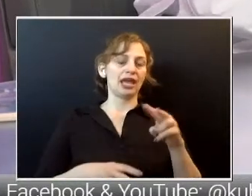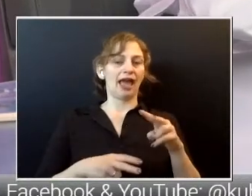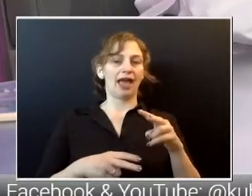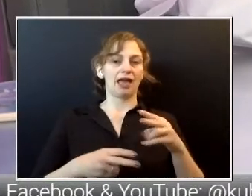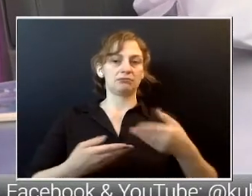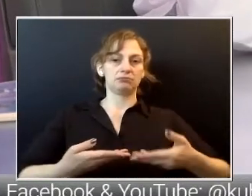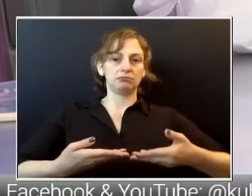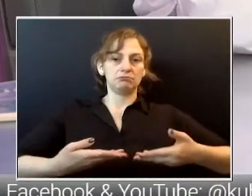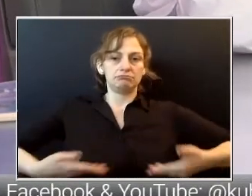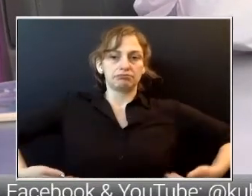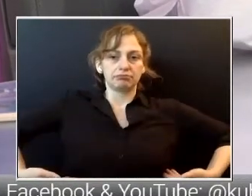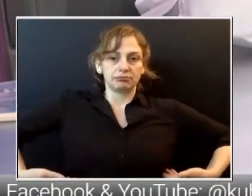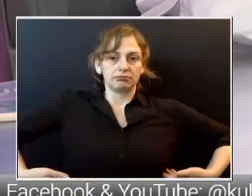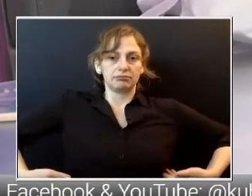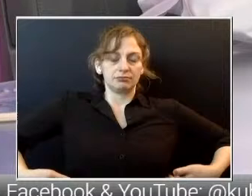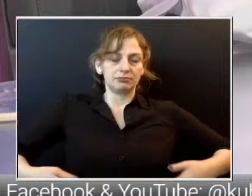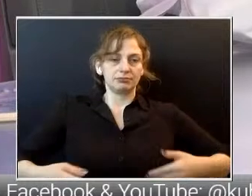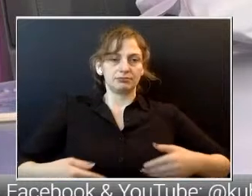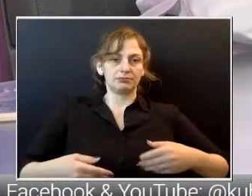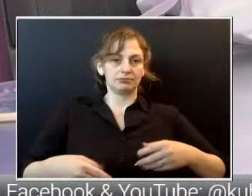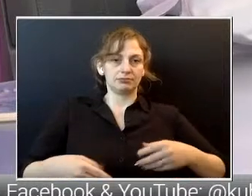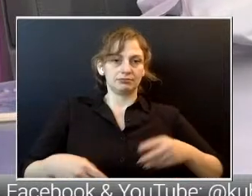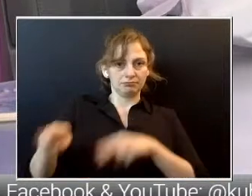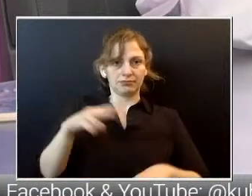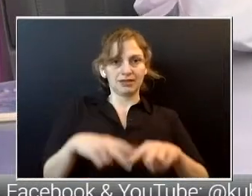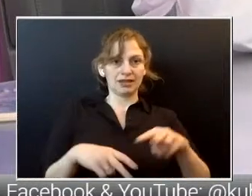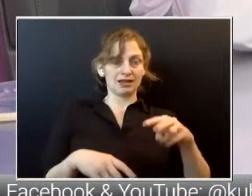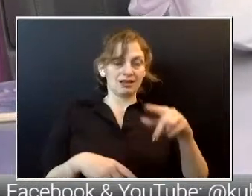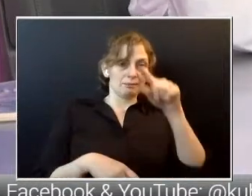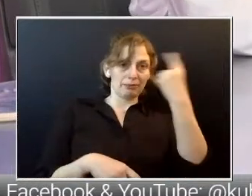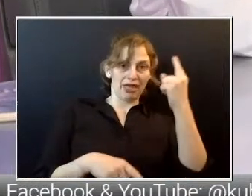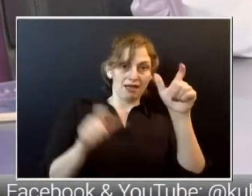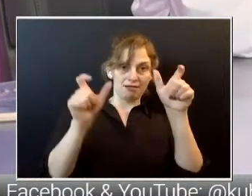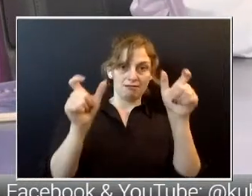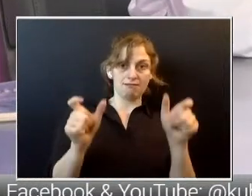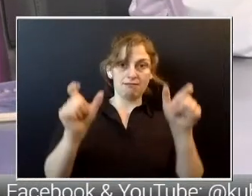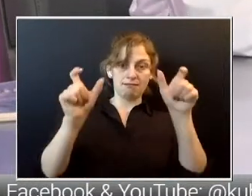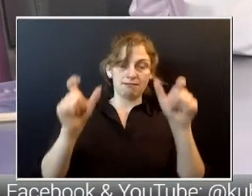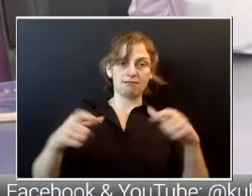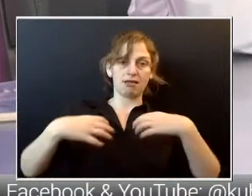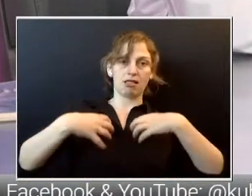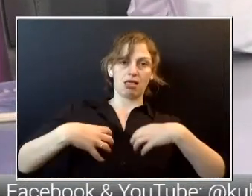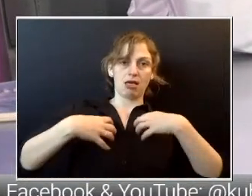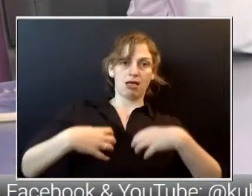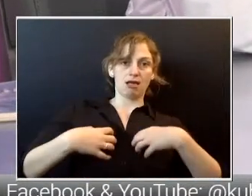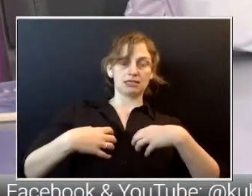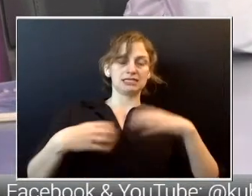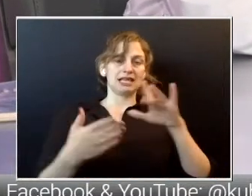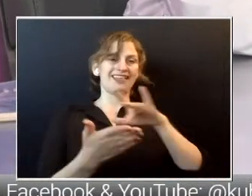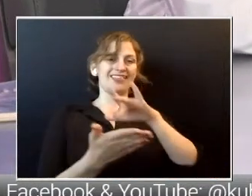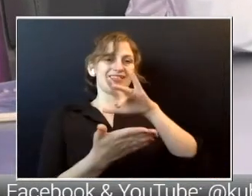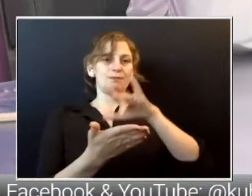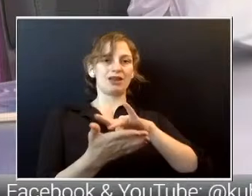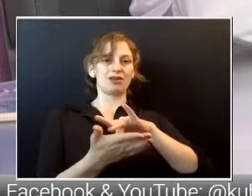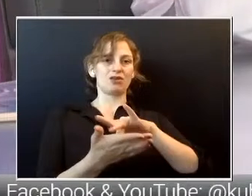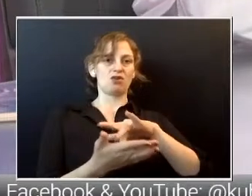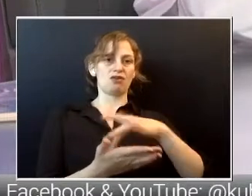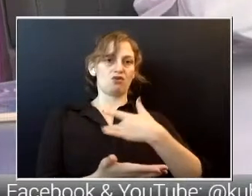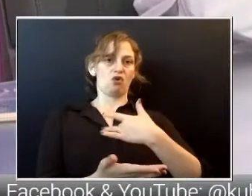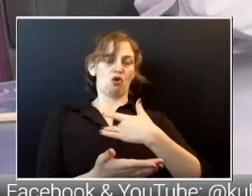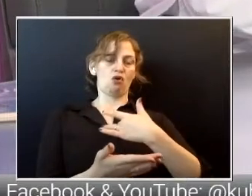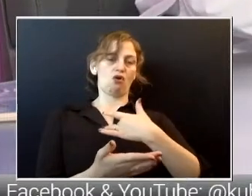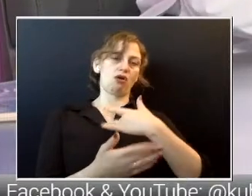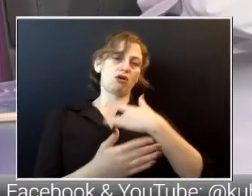The black part is the lungs, and in the middle there is the heart and all the blood vessels. Okay. So the